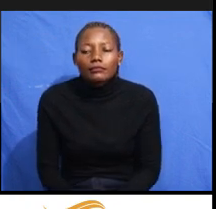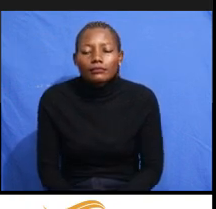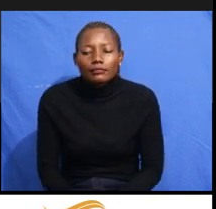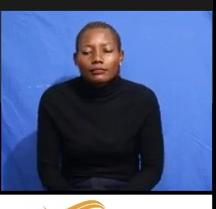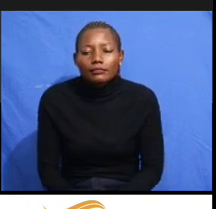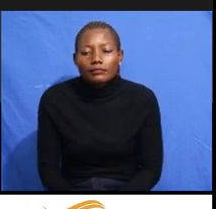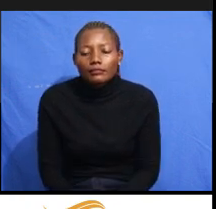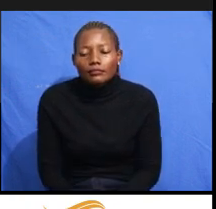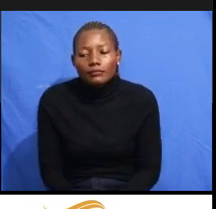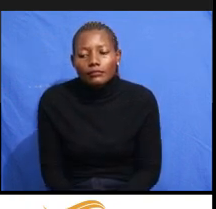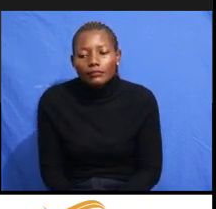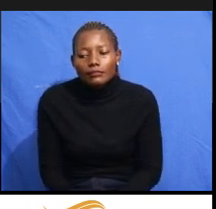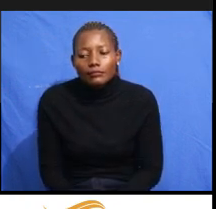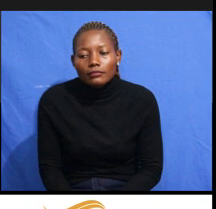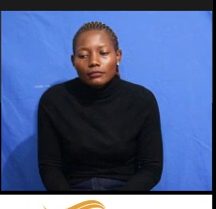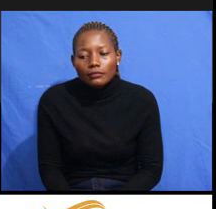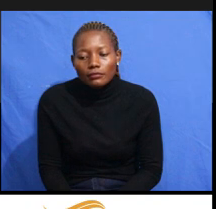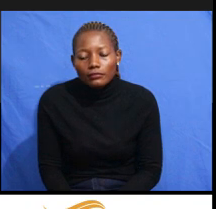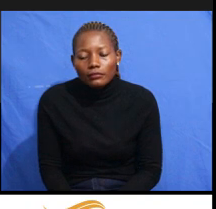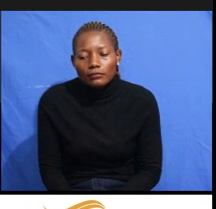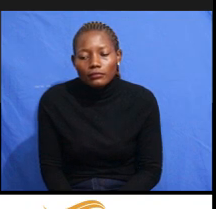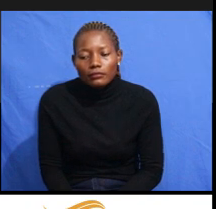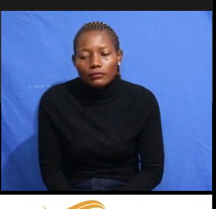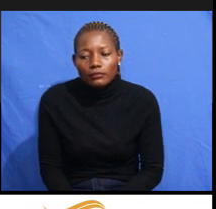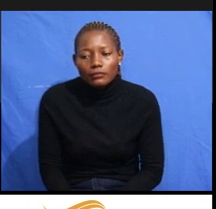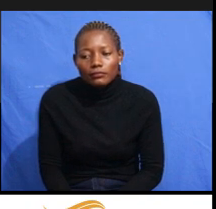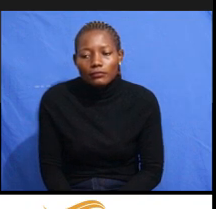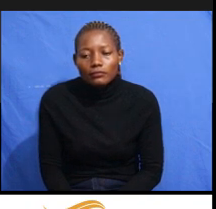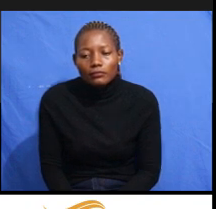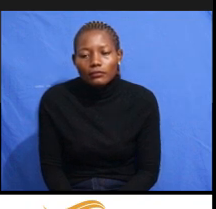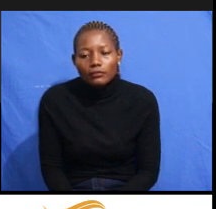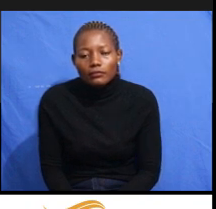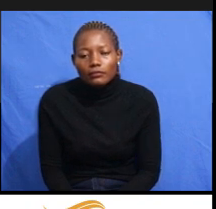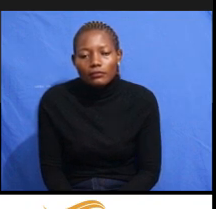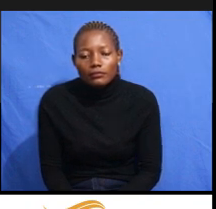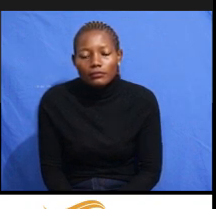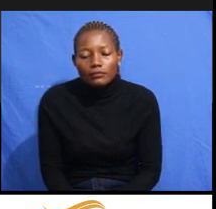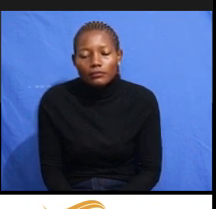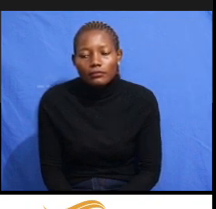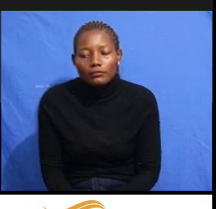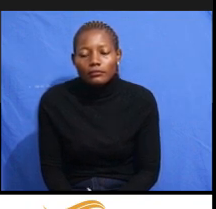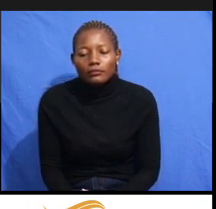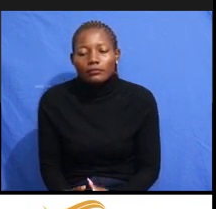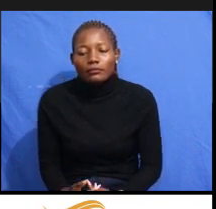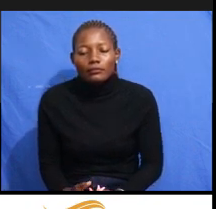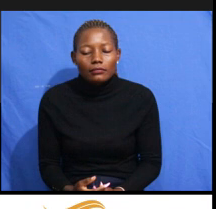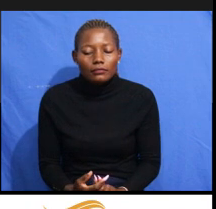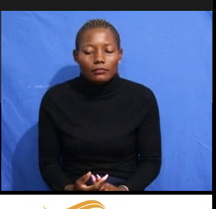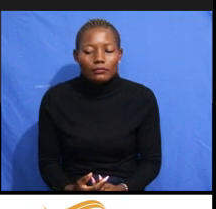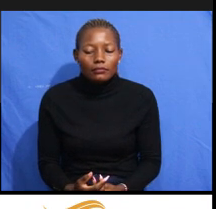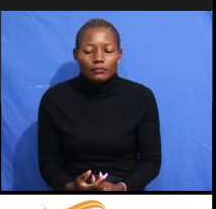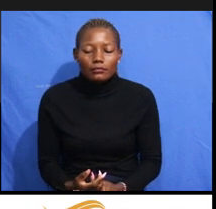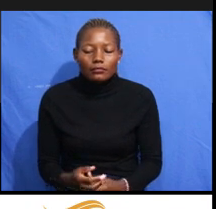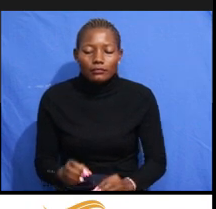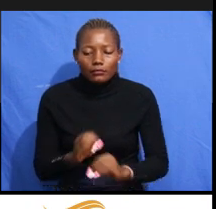I don't know, maybe you can explain further. Harrison, it's from Harrison, probably you could clarify exactly what you wanted